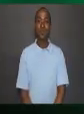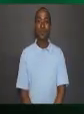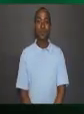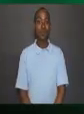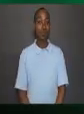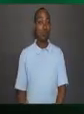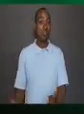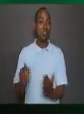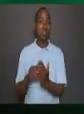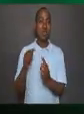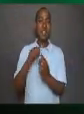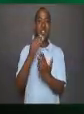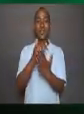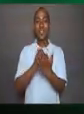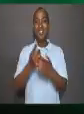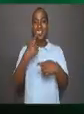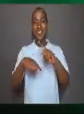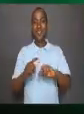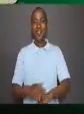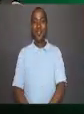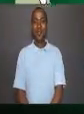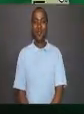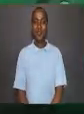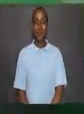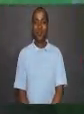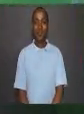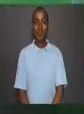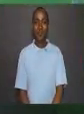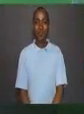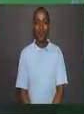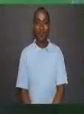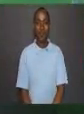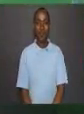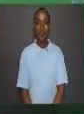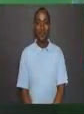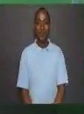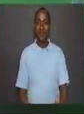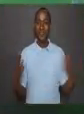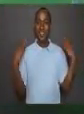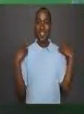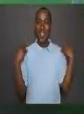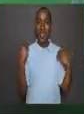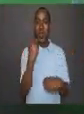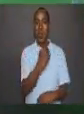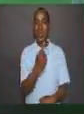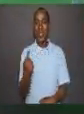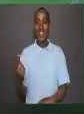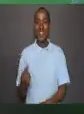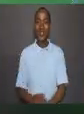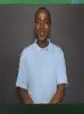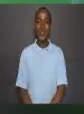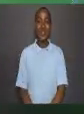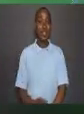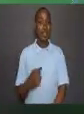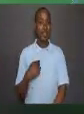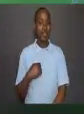Let's get back to our lesson. Hello, everyone. I